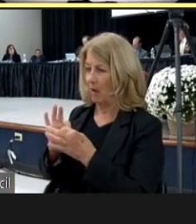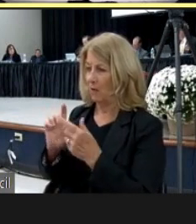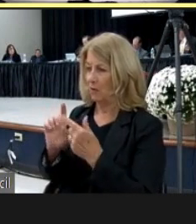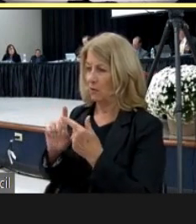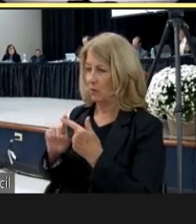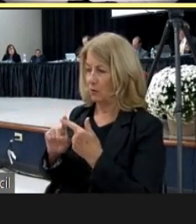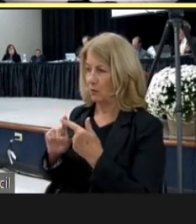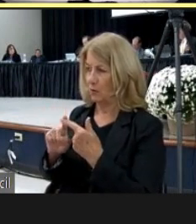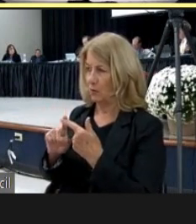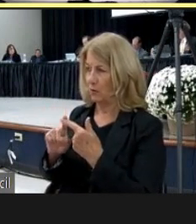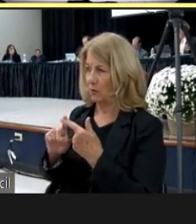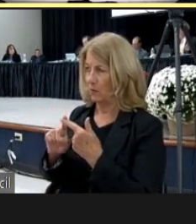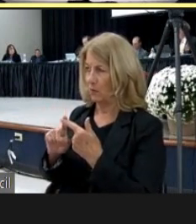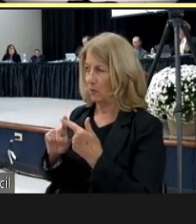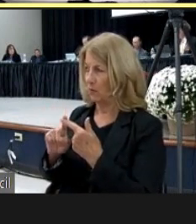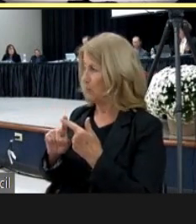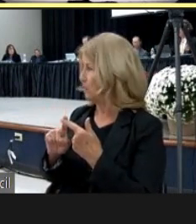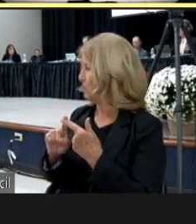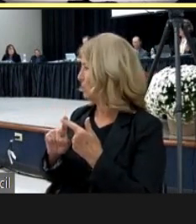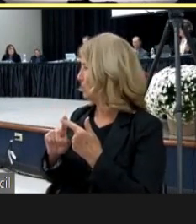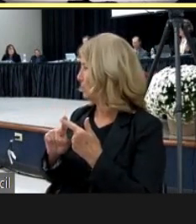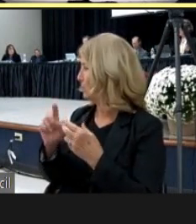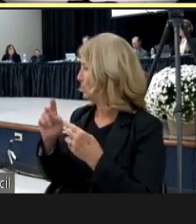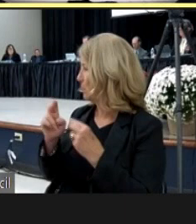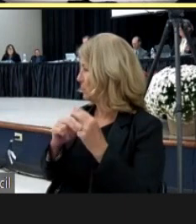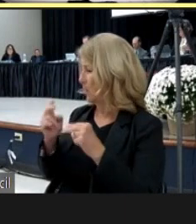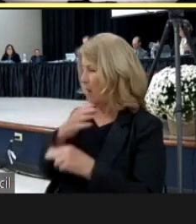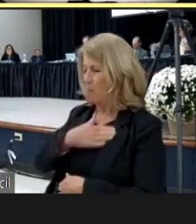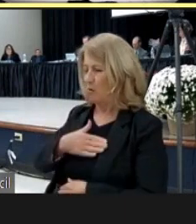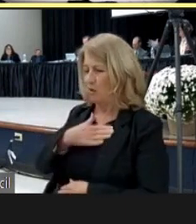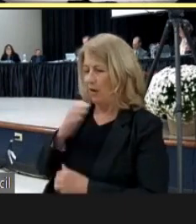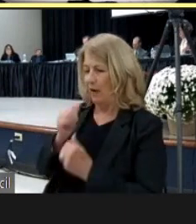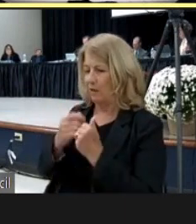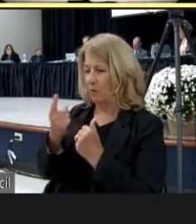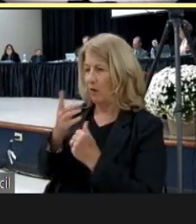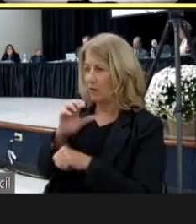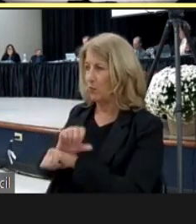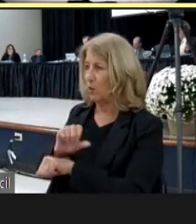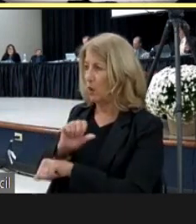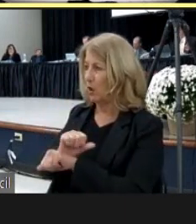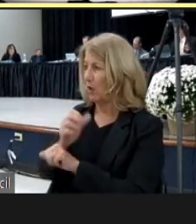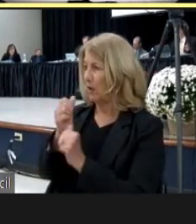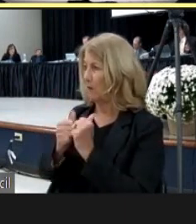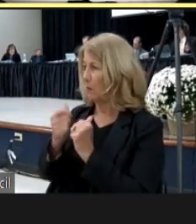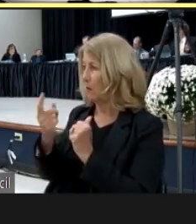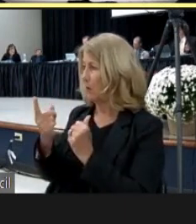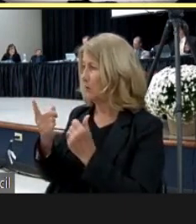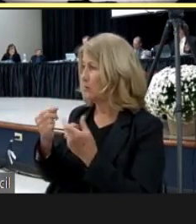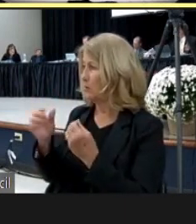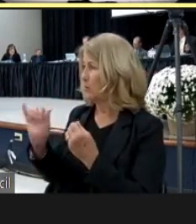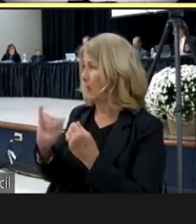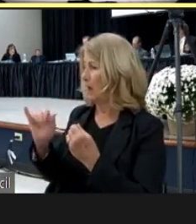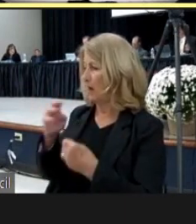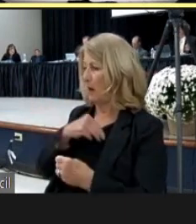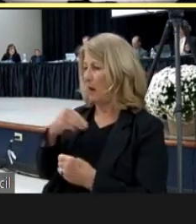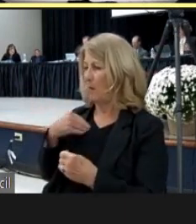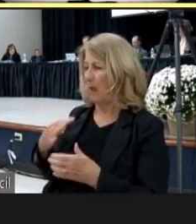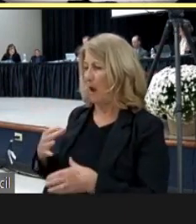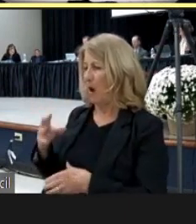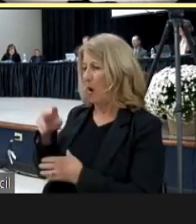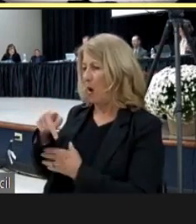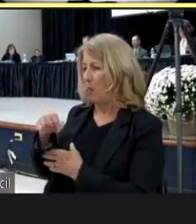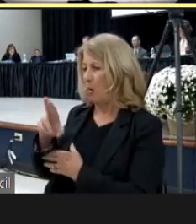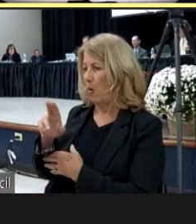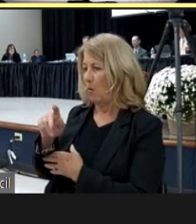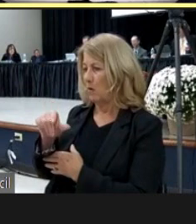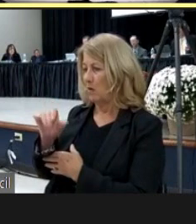construct. Okay. Appreciate everybody's work on getting this. I think everybody's kind of doing it. Like Mayor Pro Tem said, can already kind of